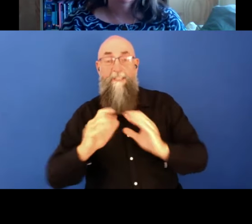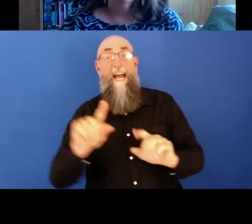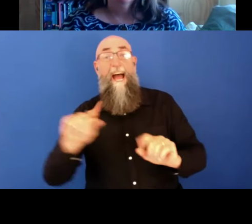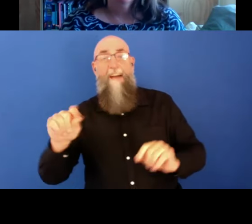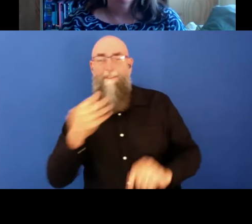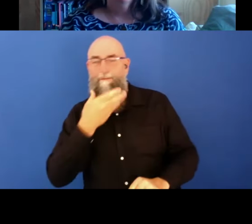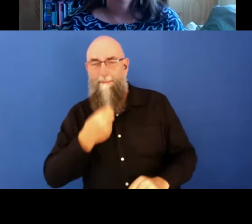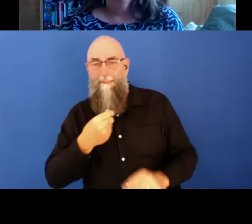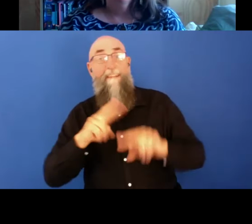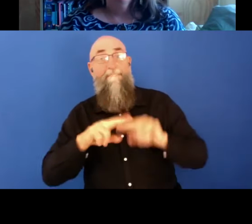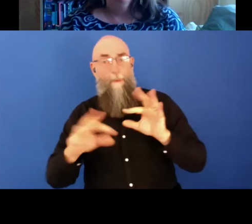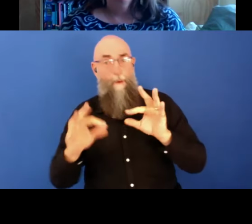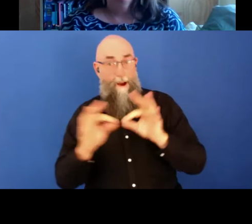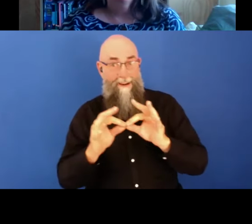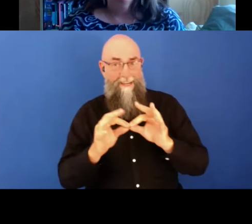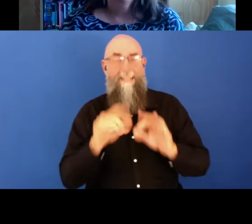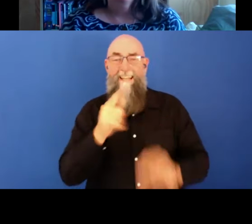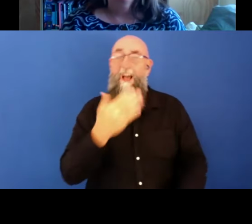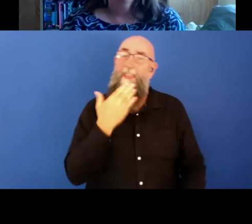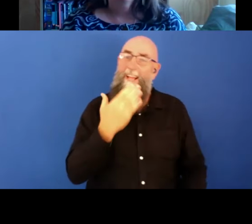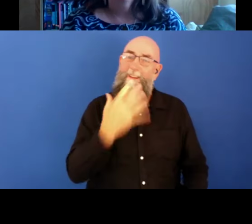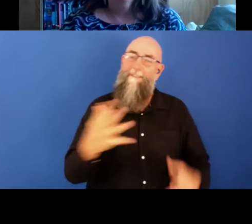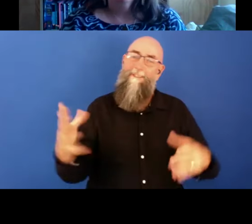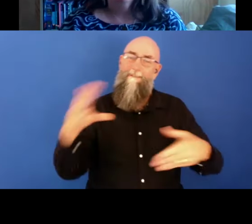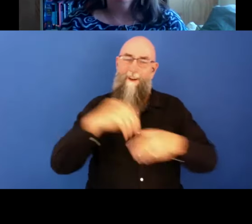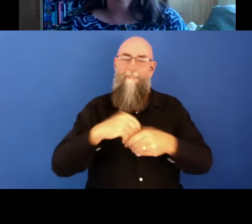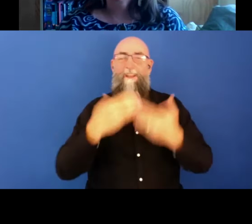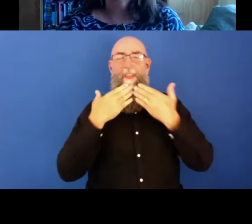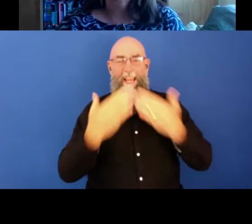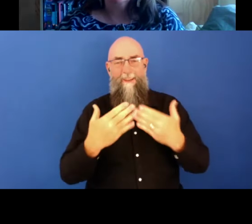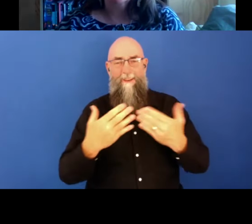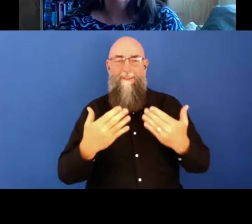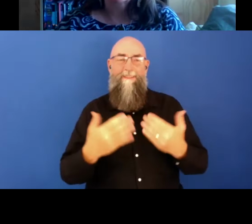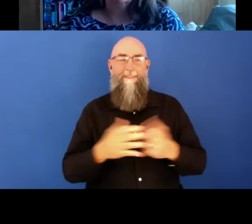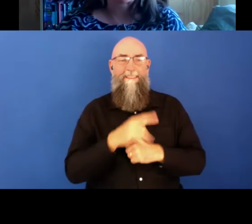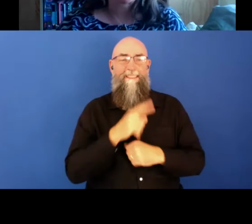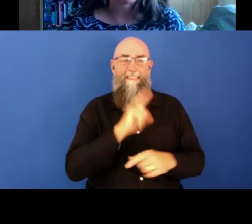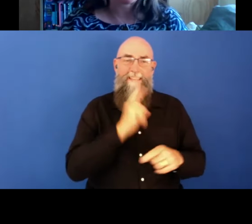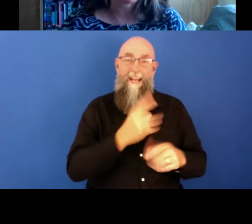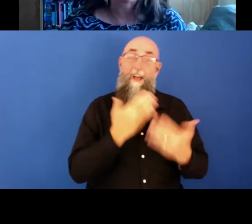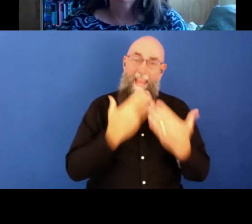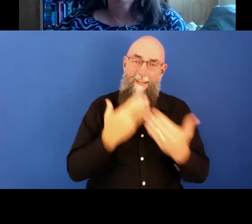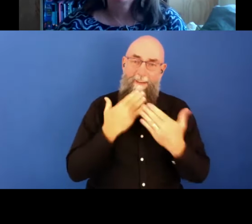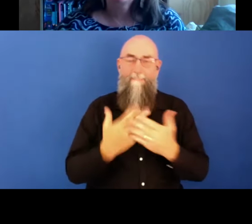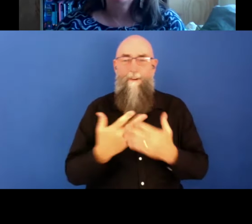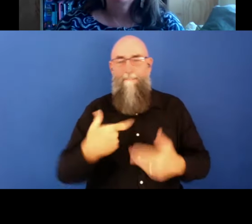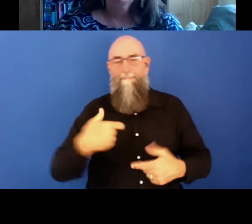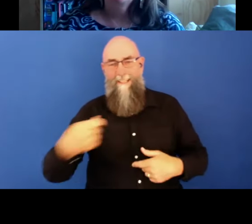all for coming and uh really enjoyed it bye thank you so much for having us it's been great